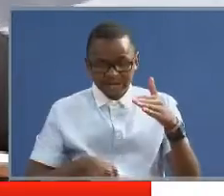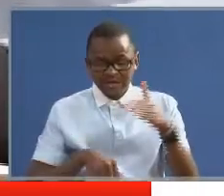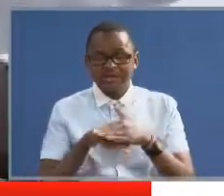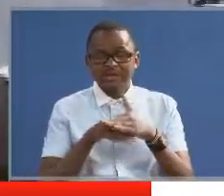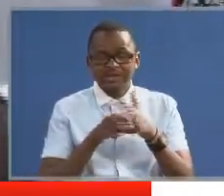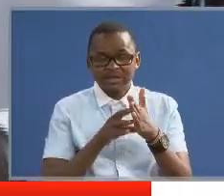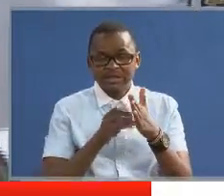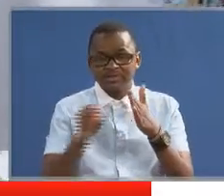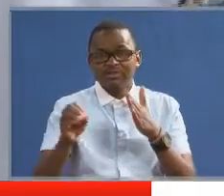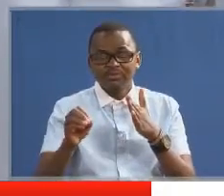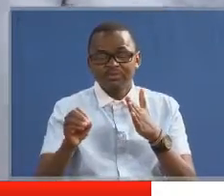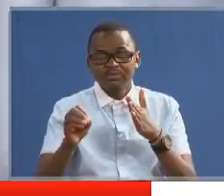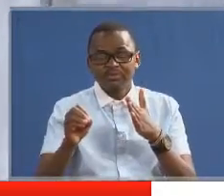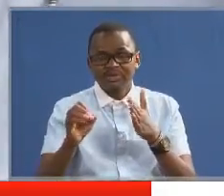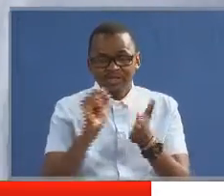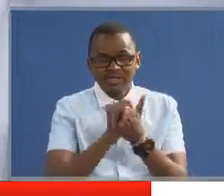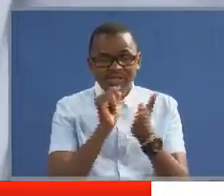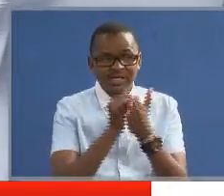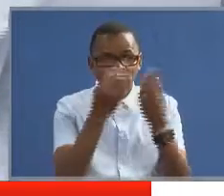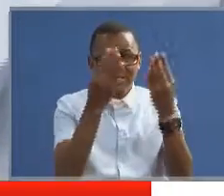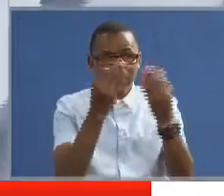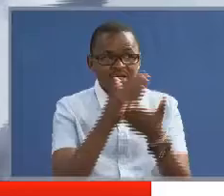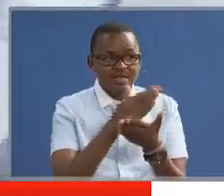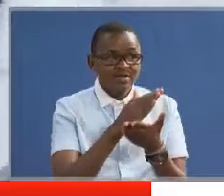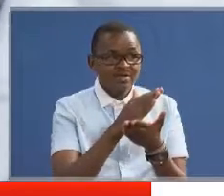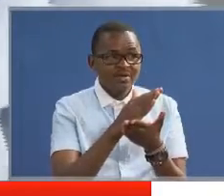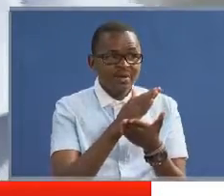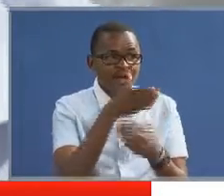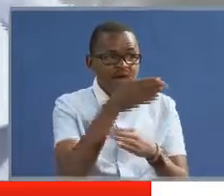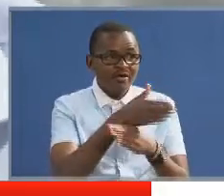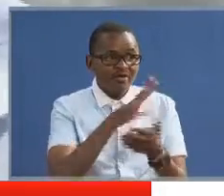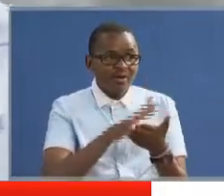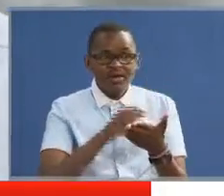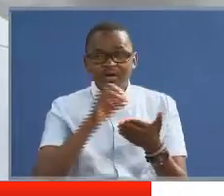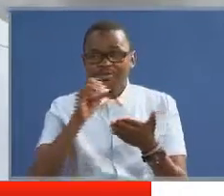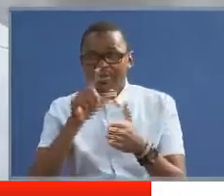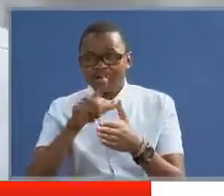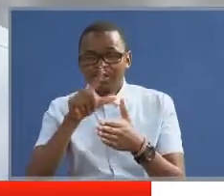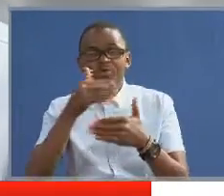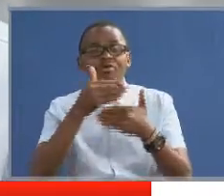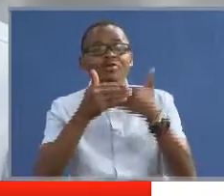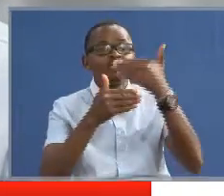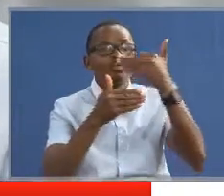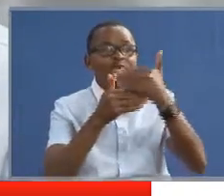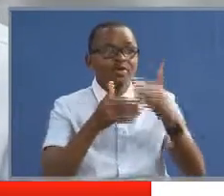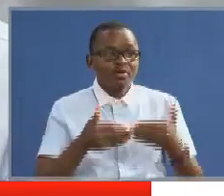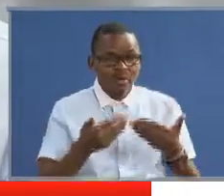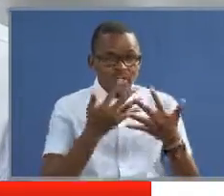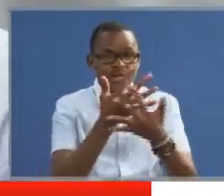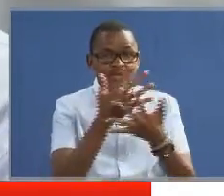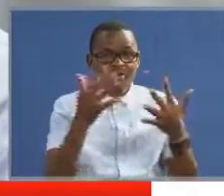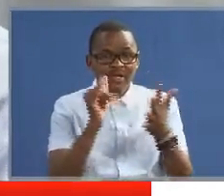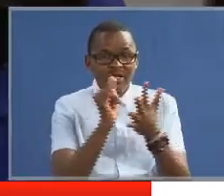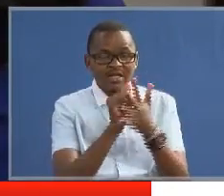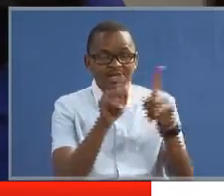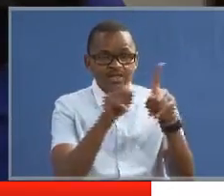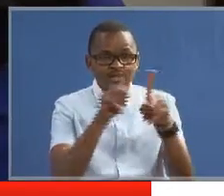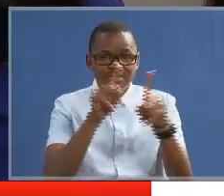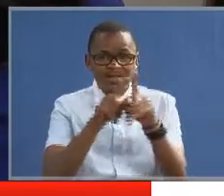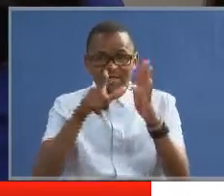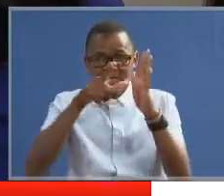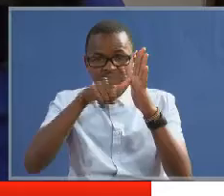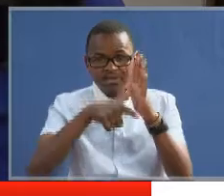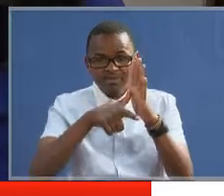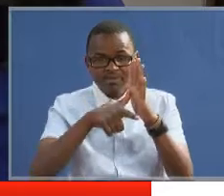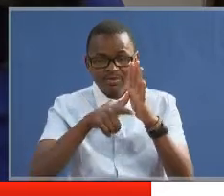toe. But that is the easier part. Because after you remove that toe, then you have to reconstruct and give us something that resembles a toe. Later